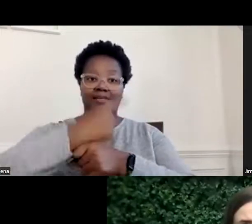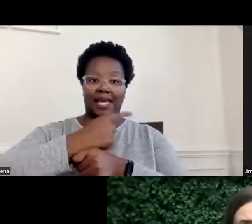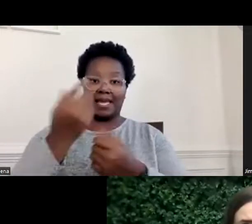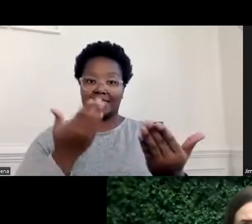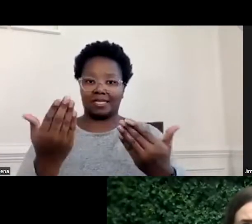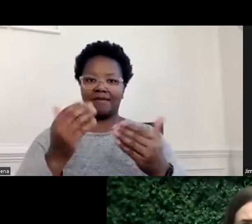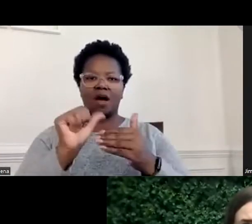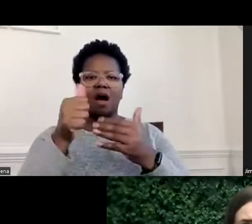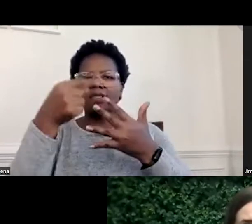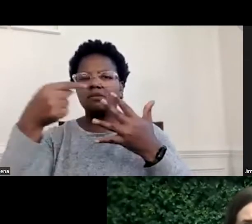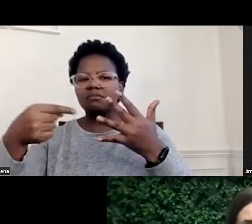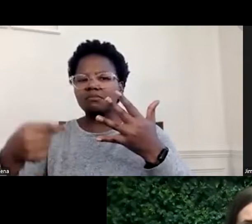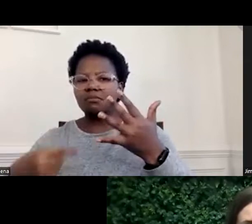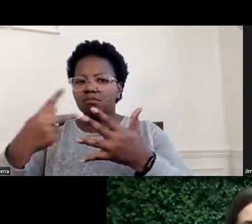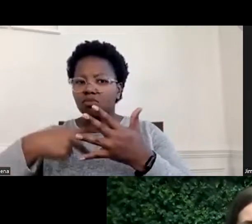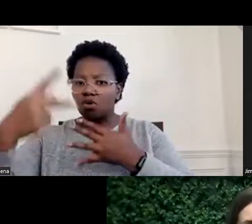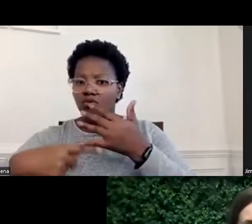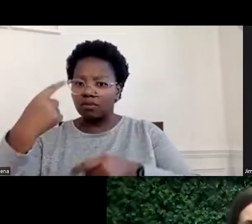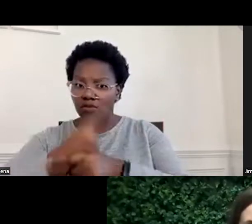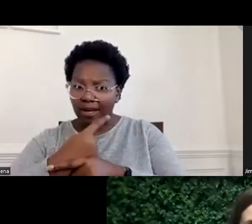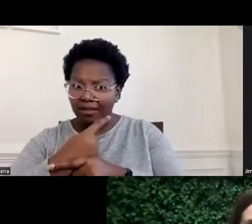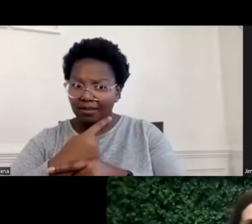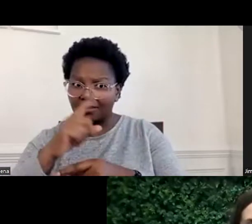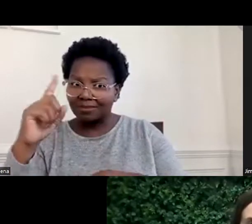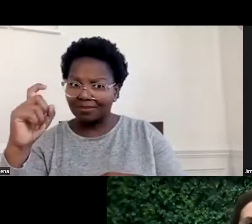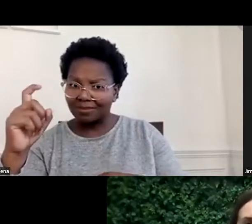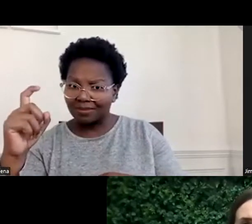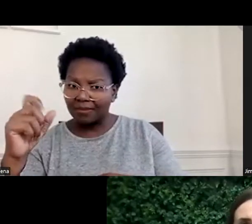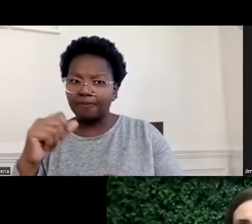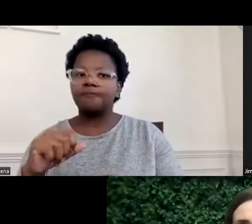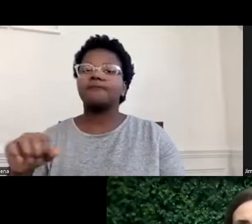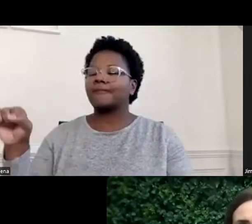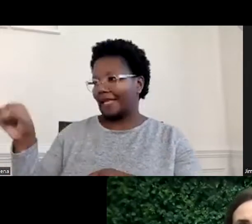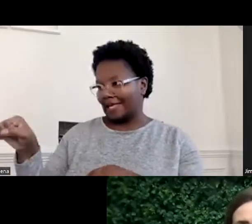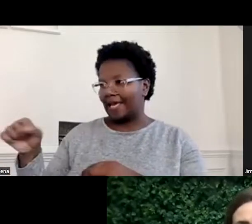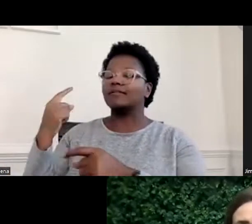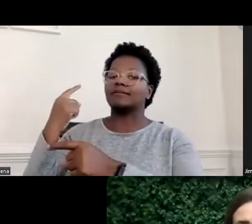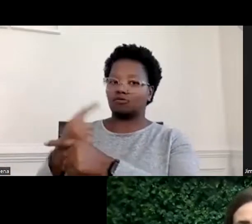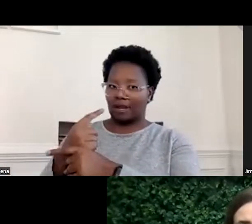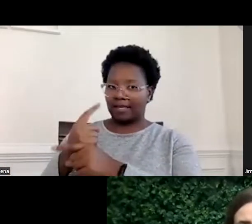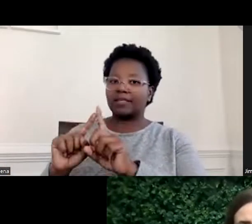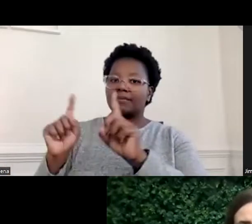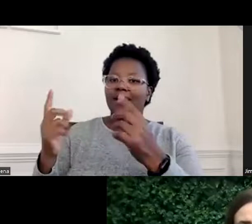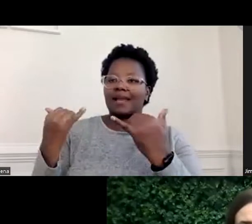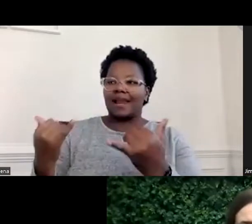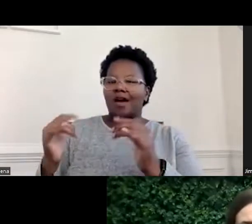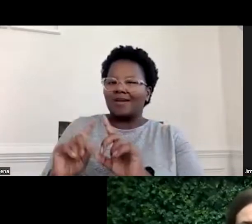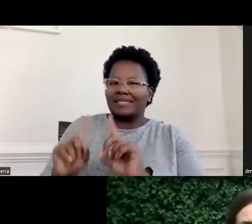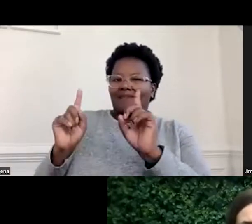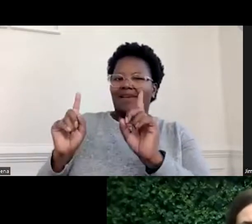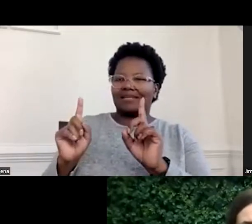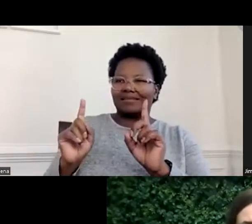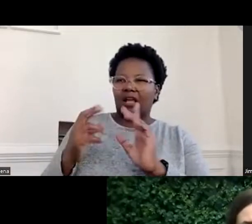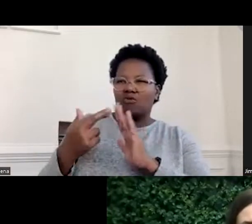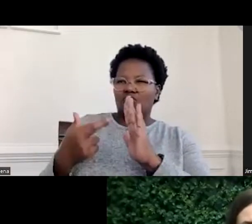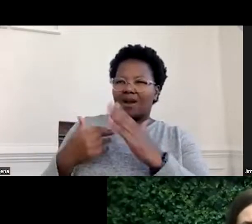others on different days, correct? That is correct, but there is an exception that folks can